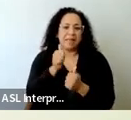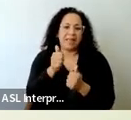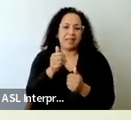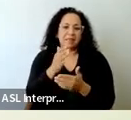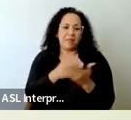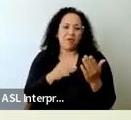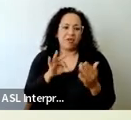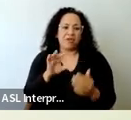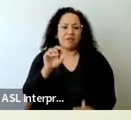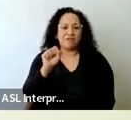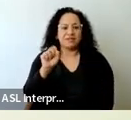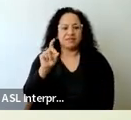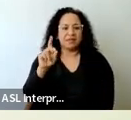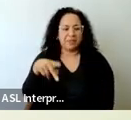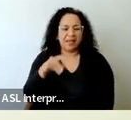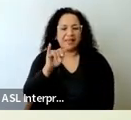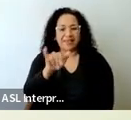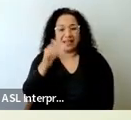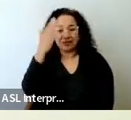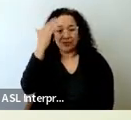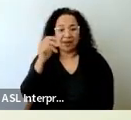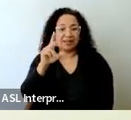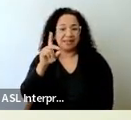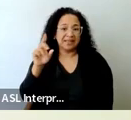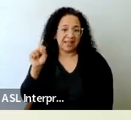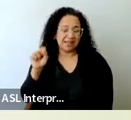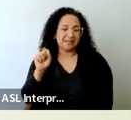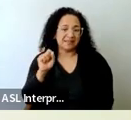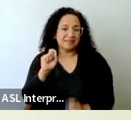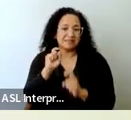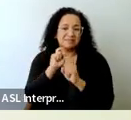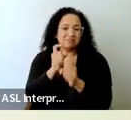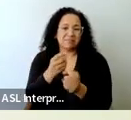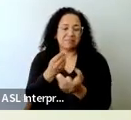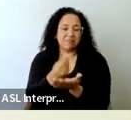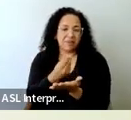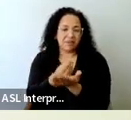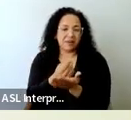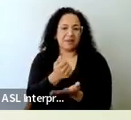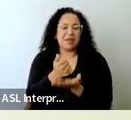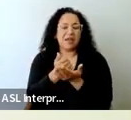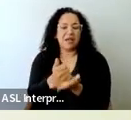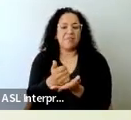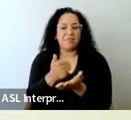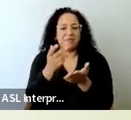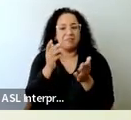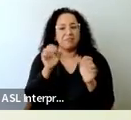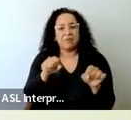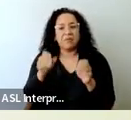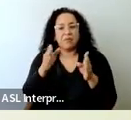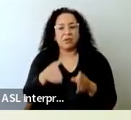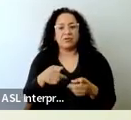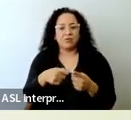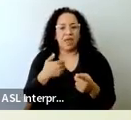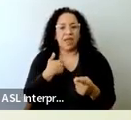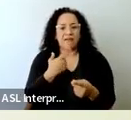SDP. And that is why DDS has dedicated money to help a potential participant have one